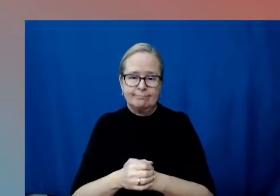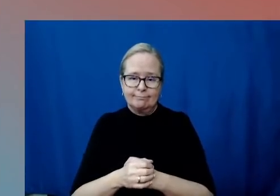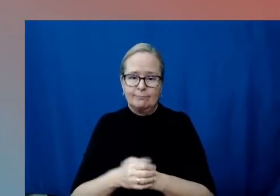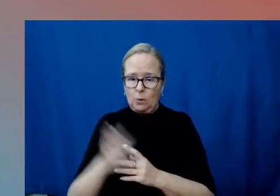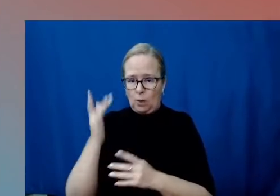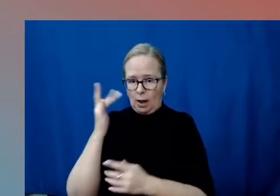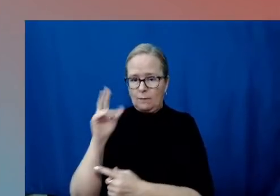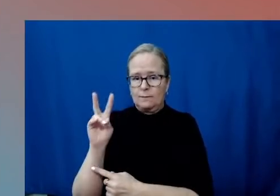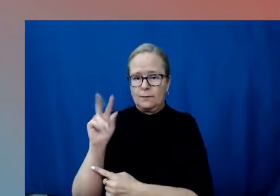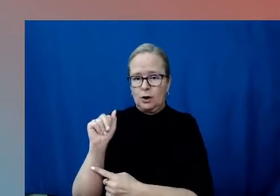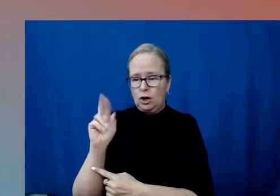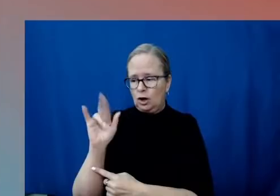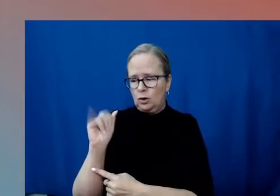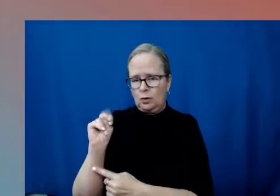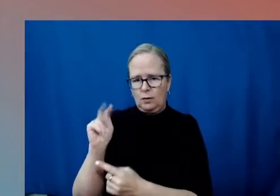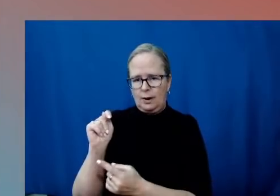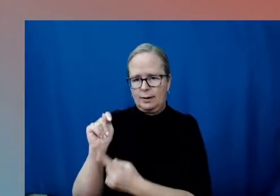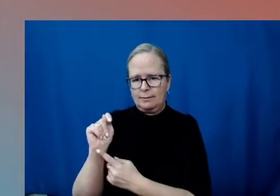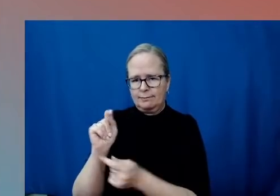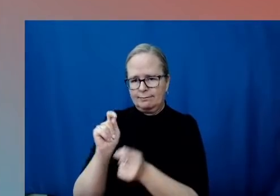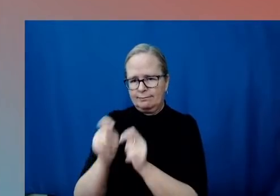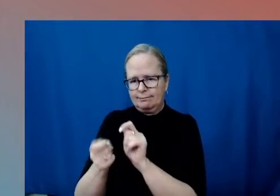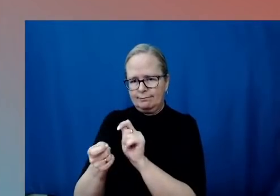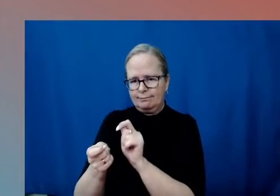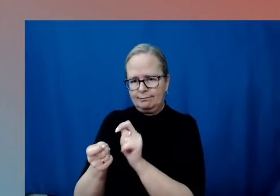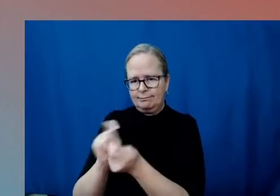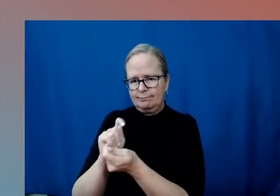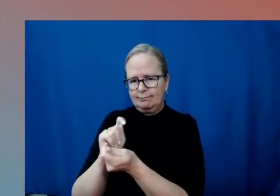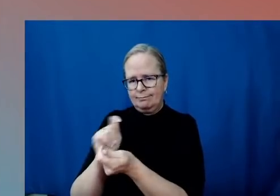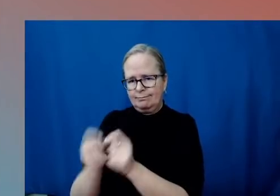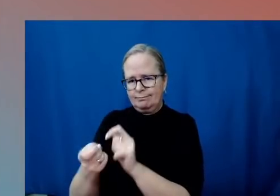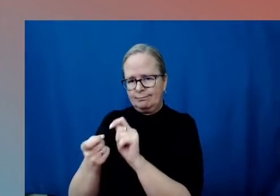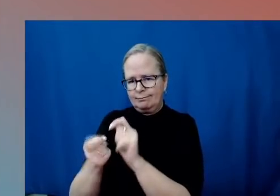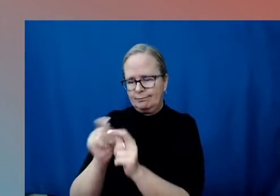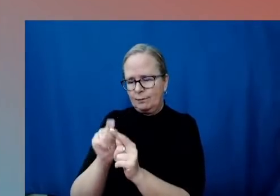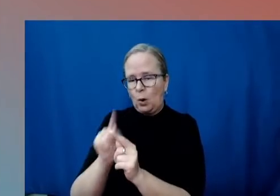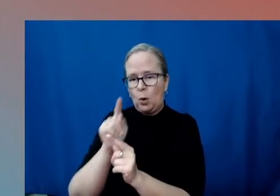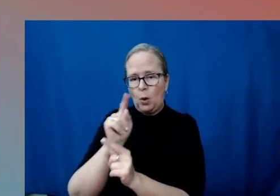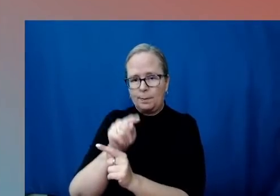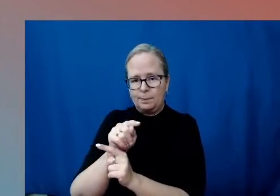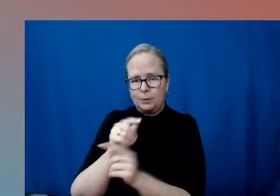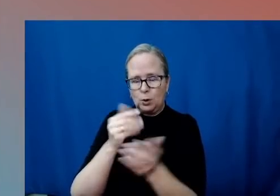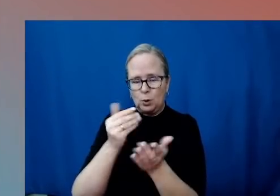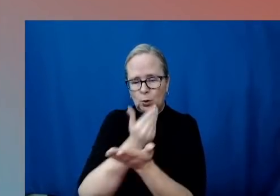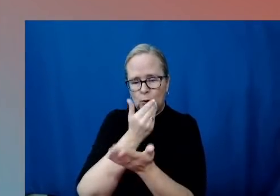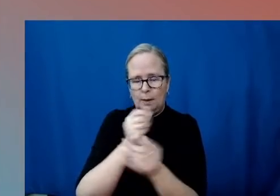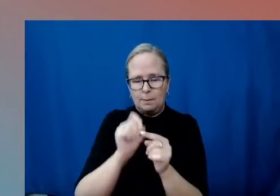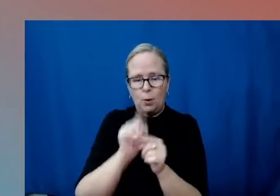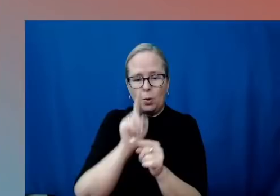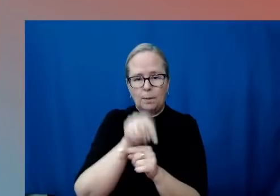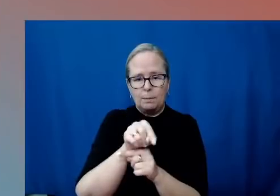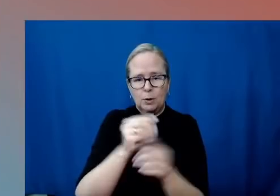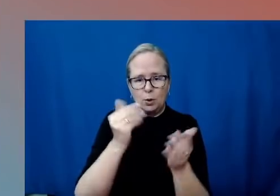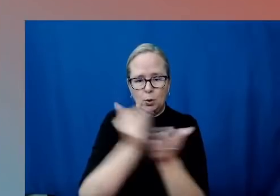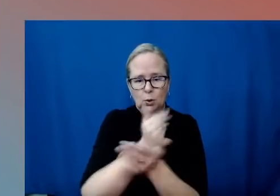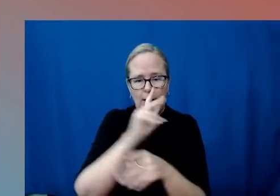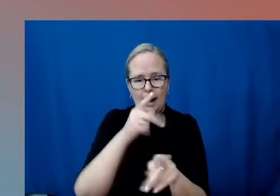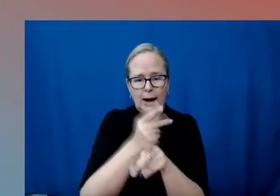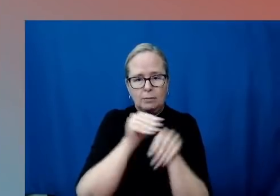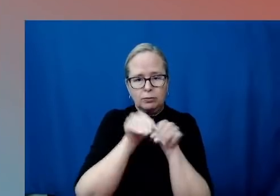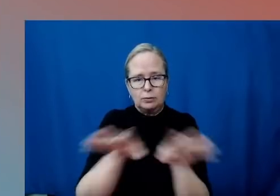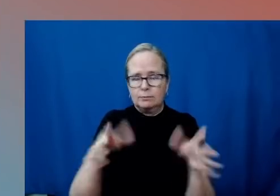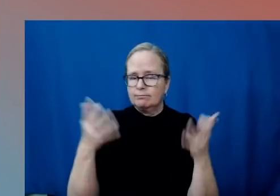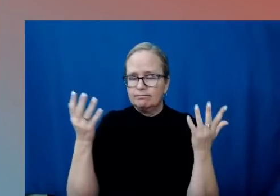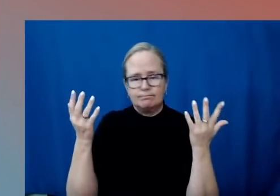This is predictable because of variants. And this is predictable because we still haven't gone